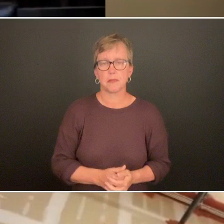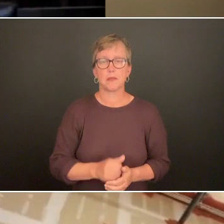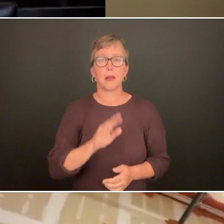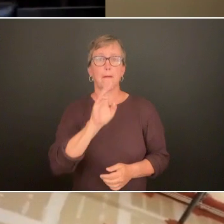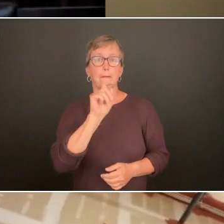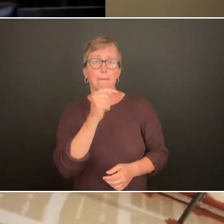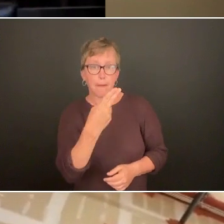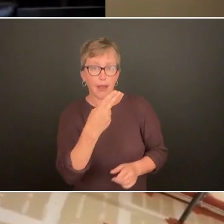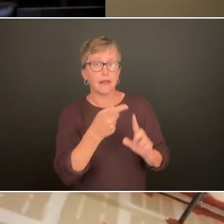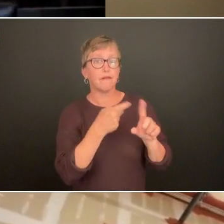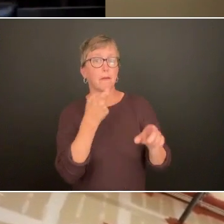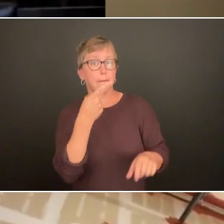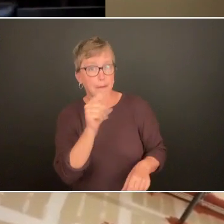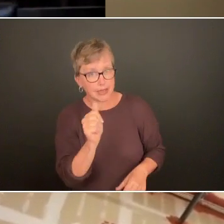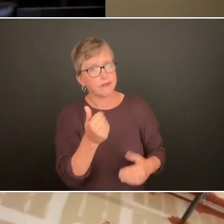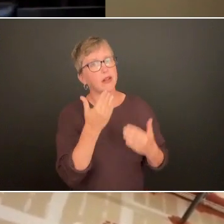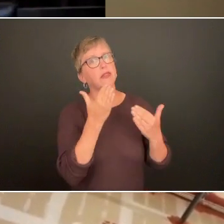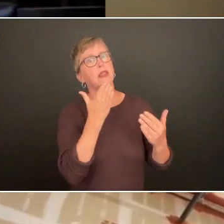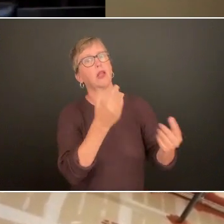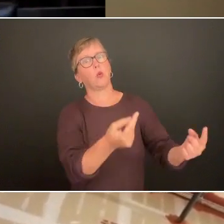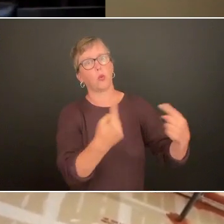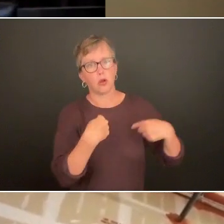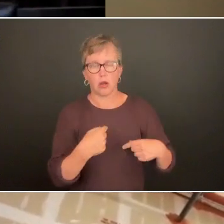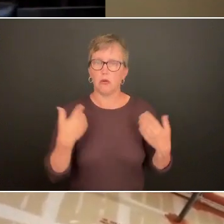want to be talked about one more time down the road. And